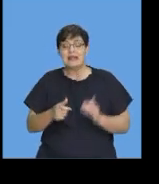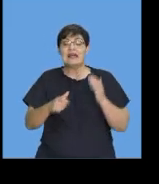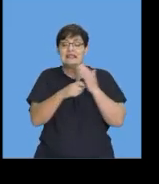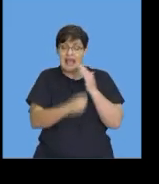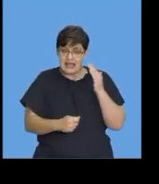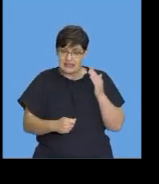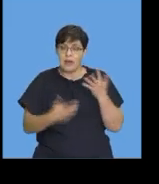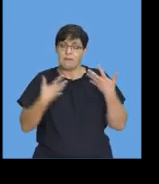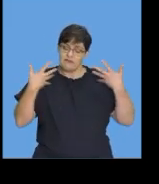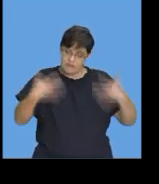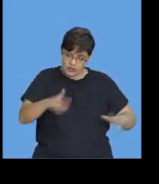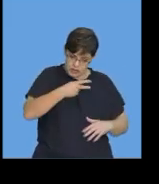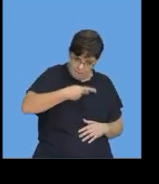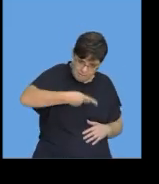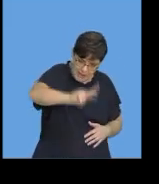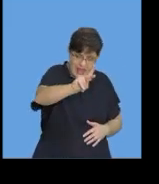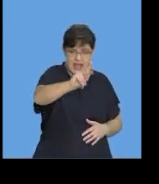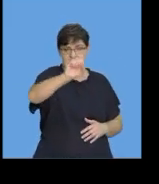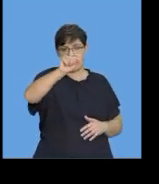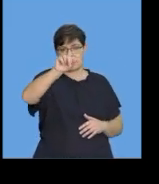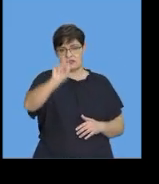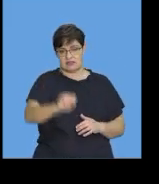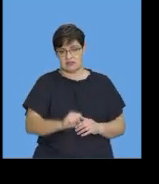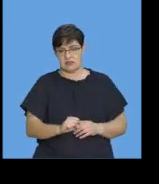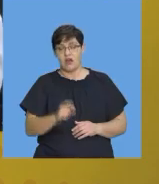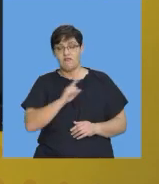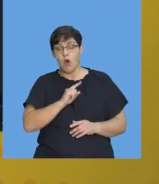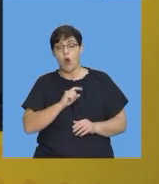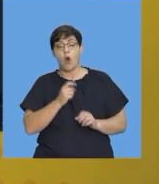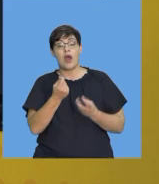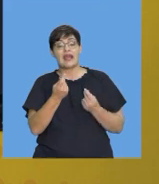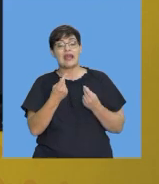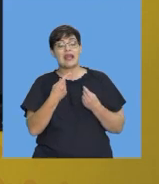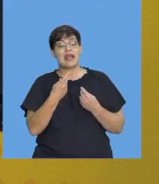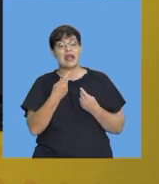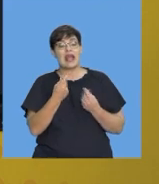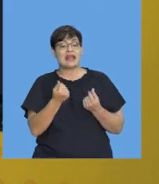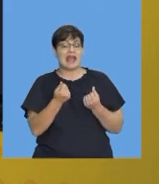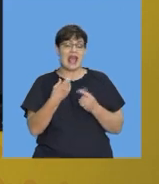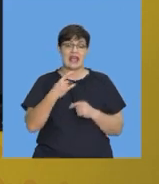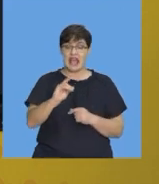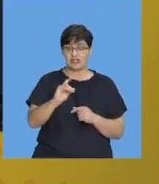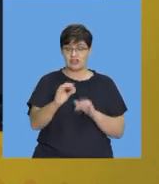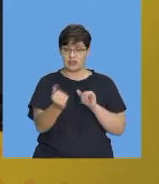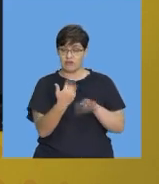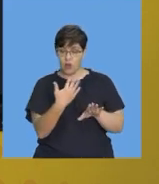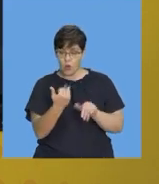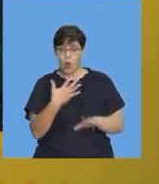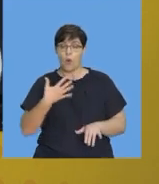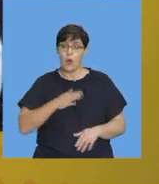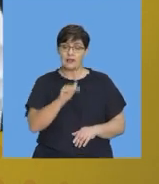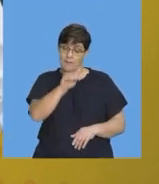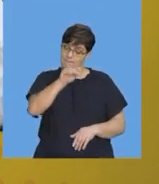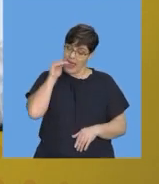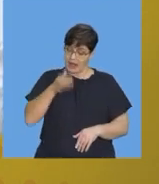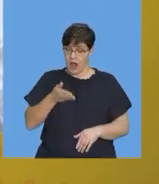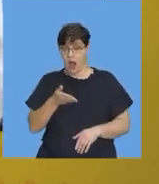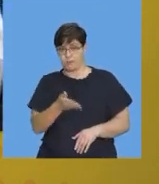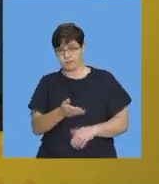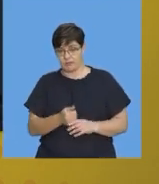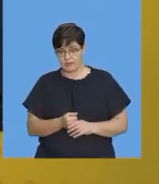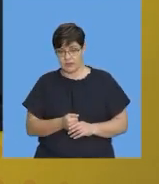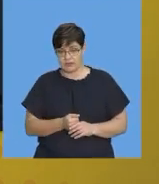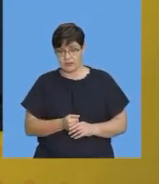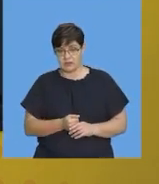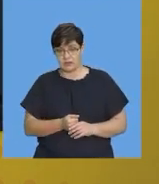taxation that has been paid. Because remember, for cash flow purposes, what do we want? We want the bank figure, the amount